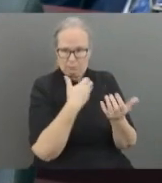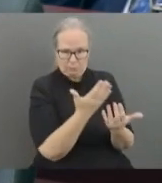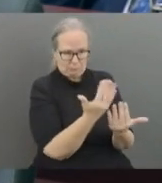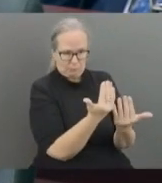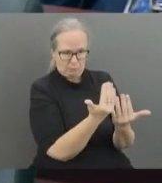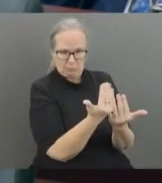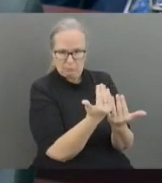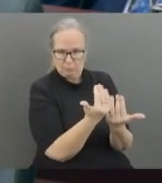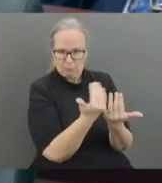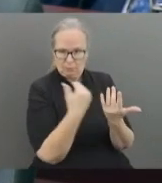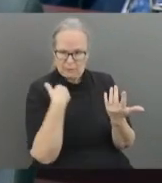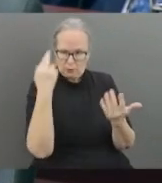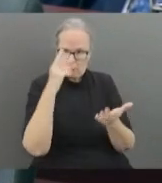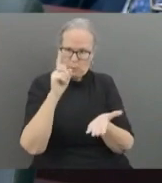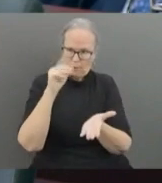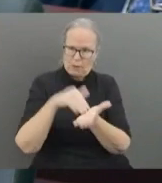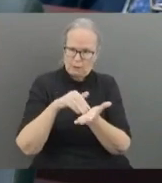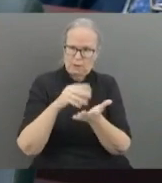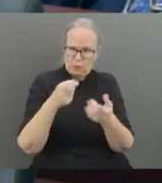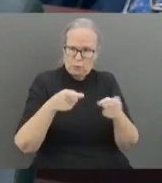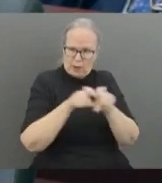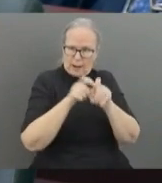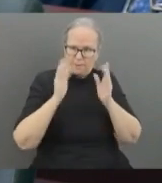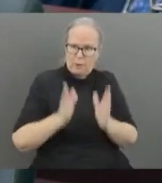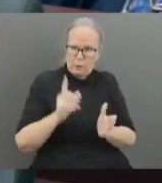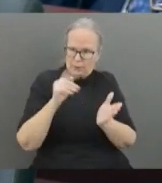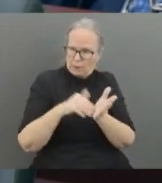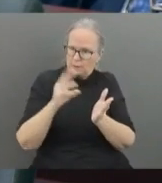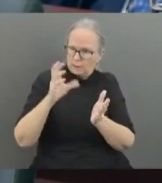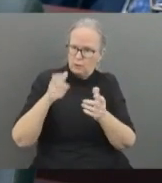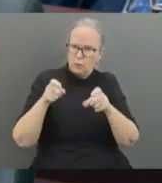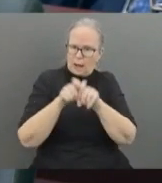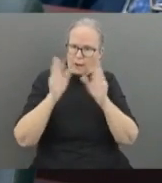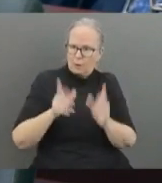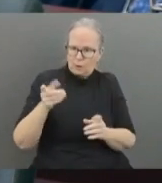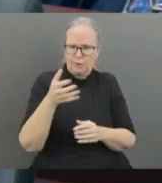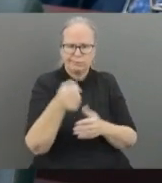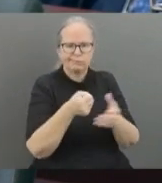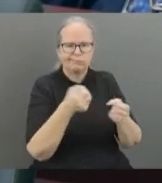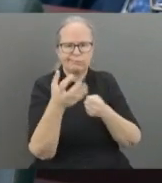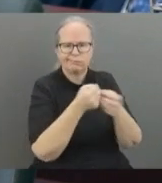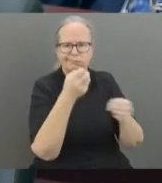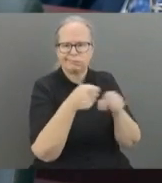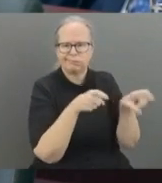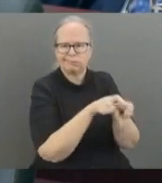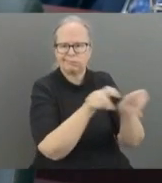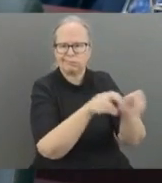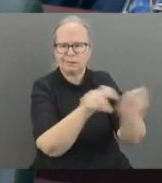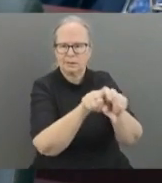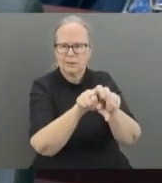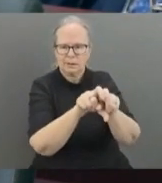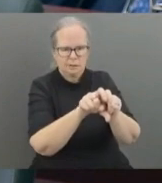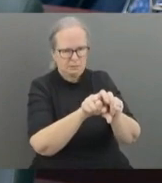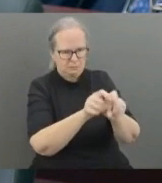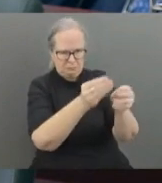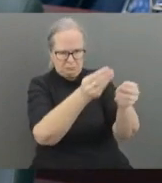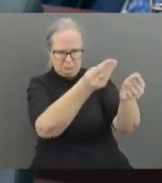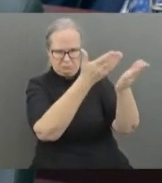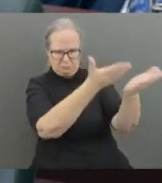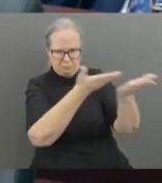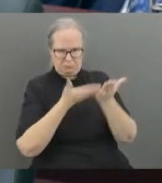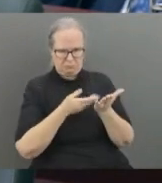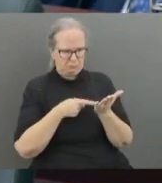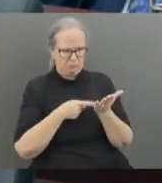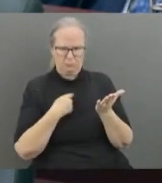that will be providing us information on the wolverines, and that's how the past studies in Alberta have been done, with information for the trappers of Alberta. It's only the